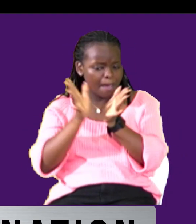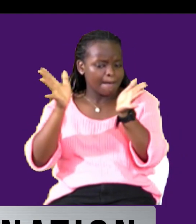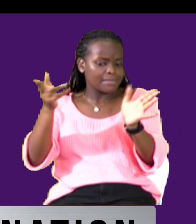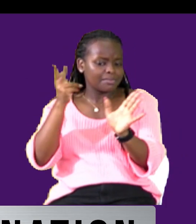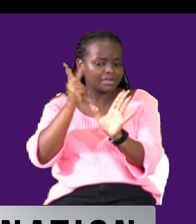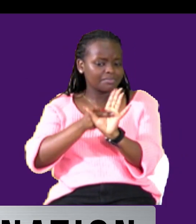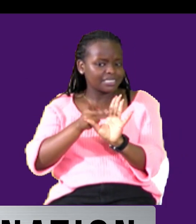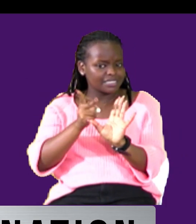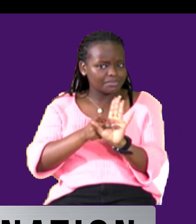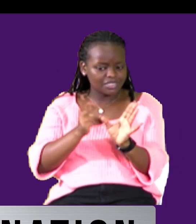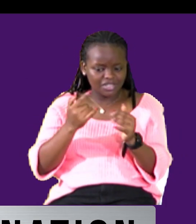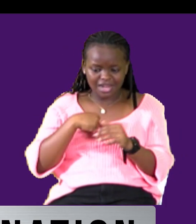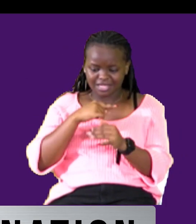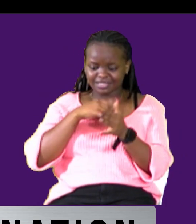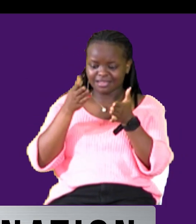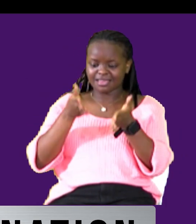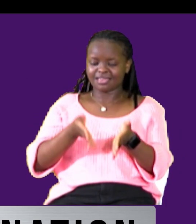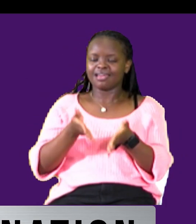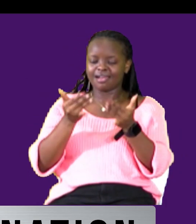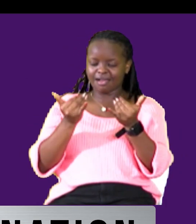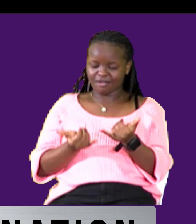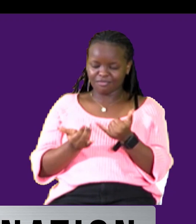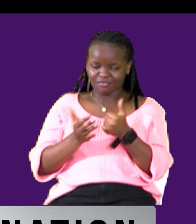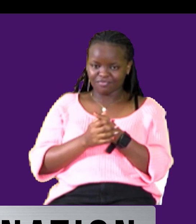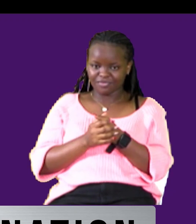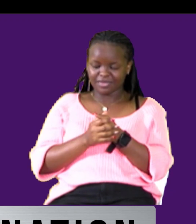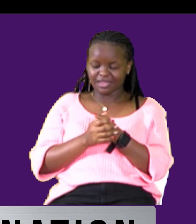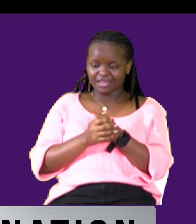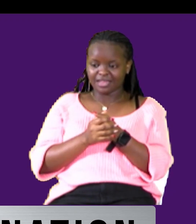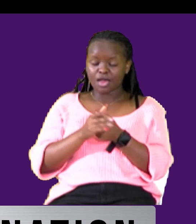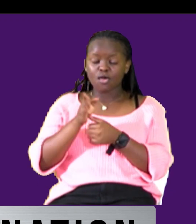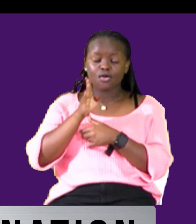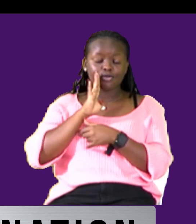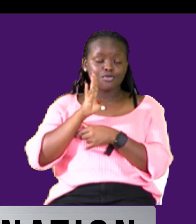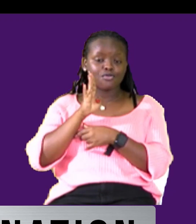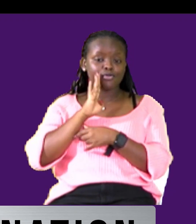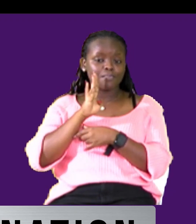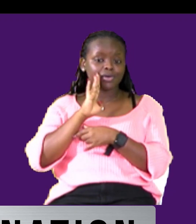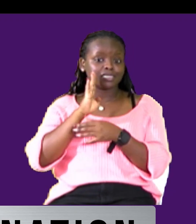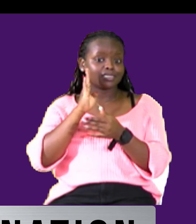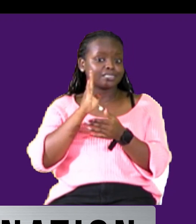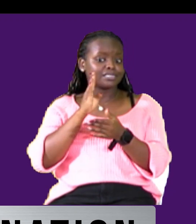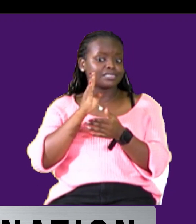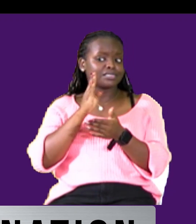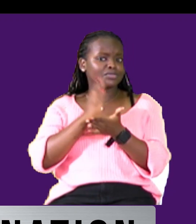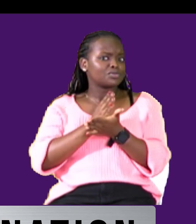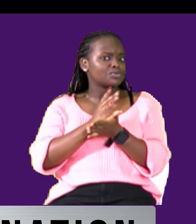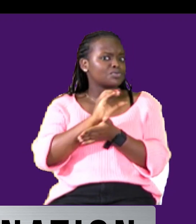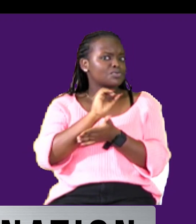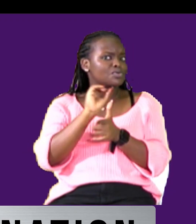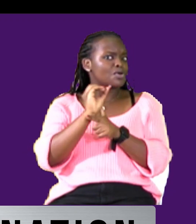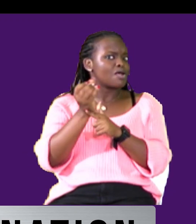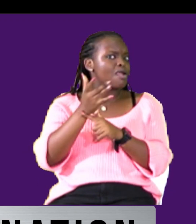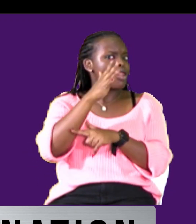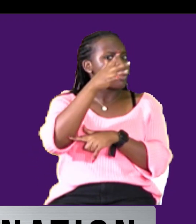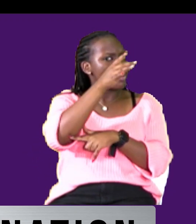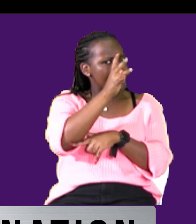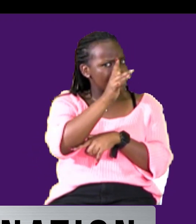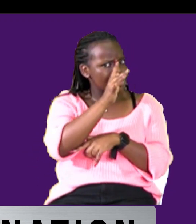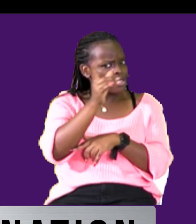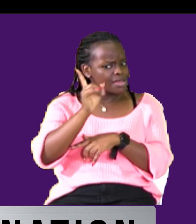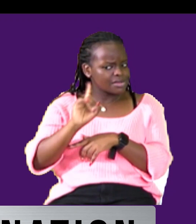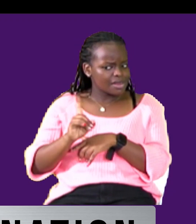participation, and here we are. By the way, rumors. Is it rumors or is it true? Patrick,